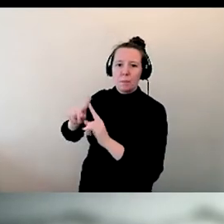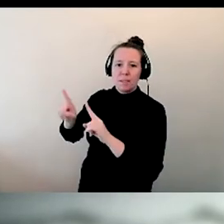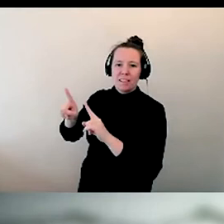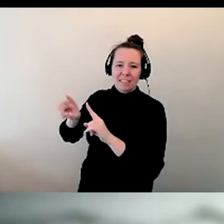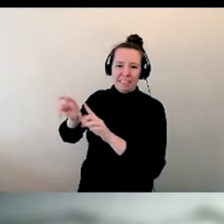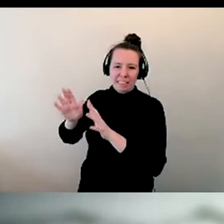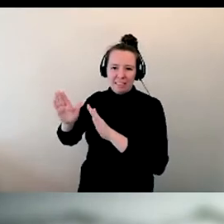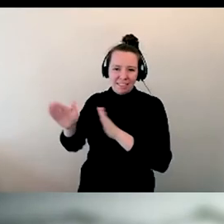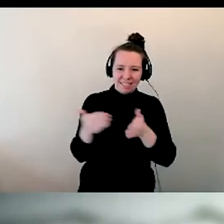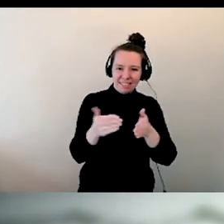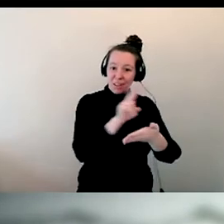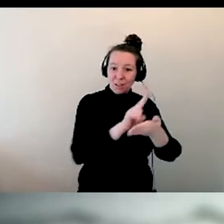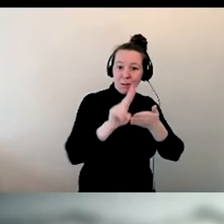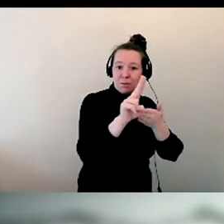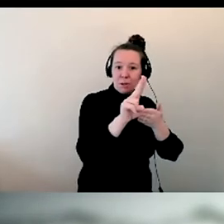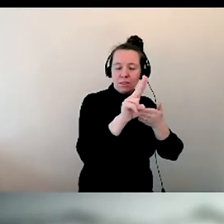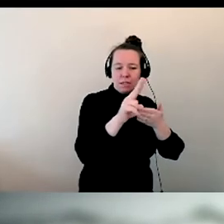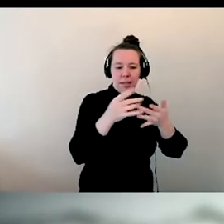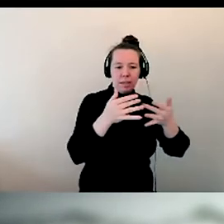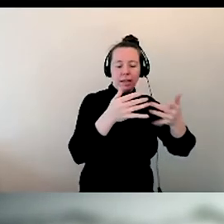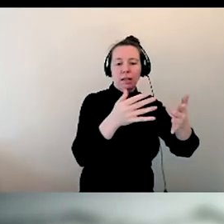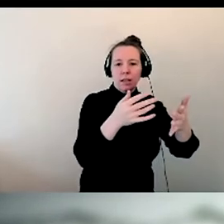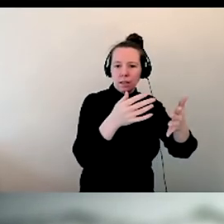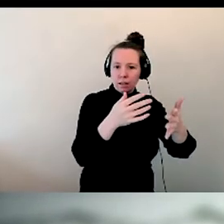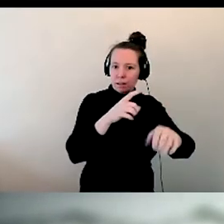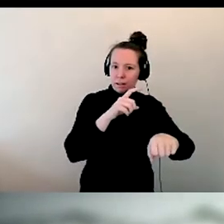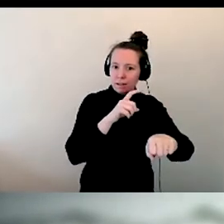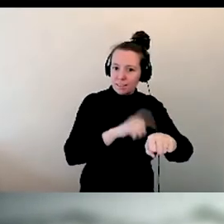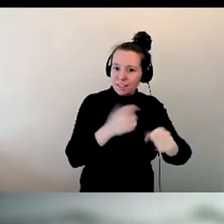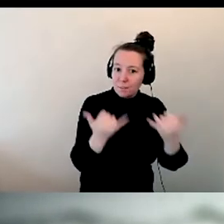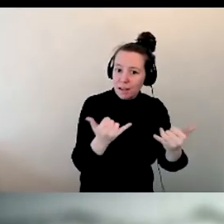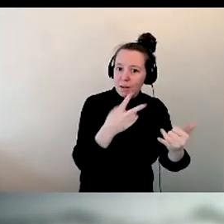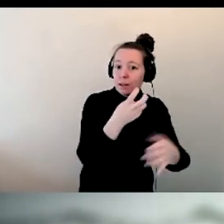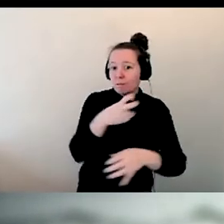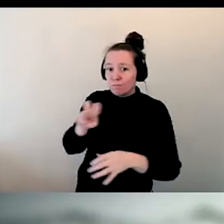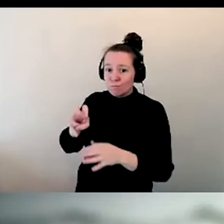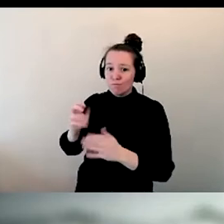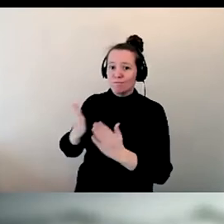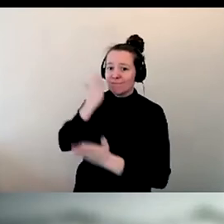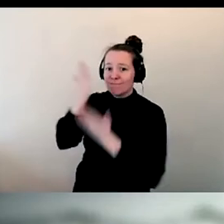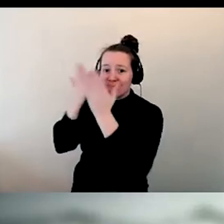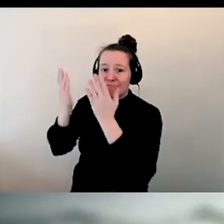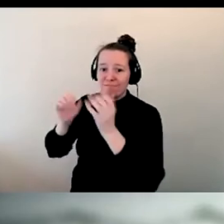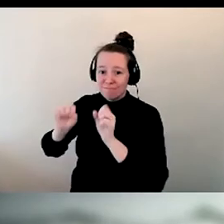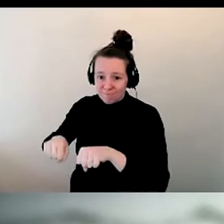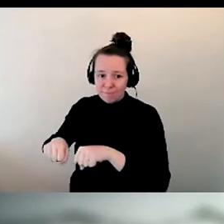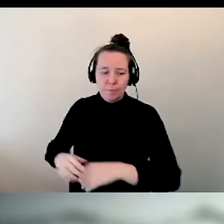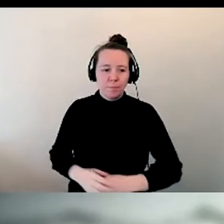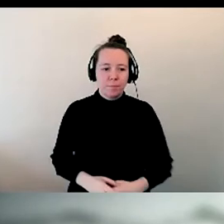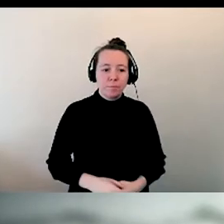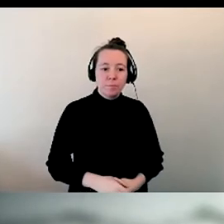nice reuniting of things when I had time. So yeah. I feel that happens to everybody. When you go to